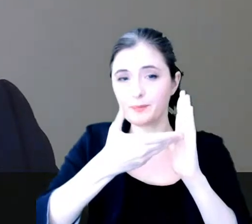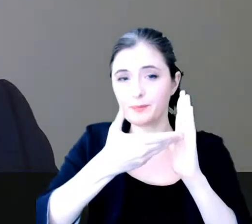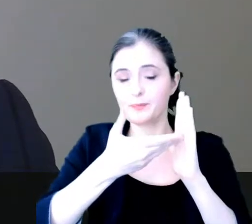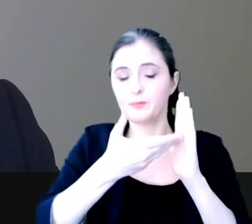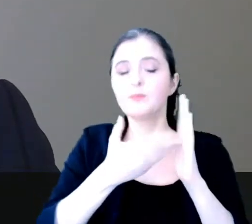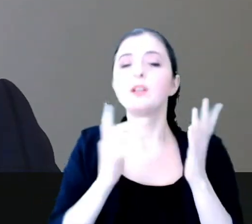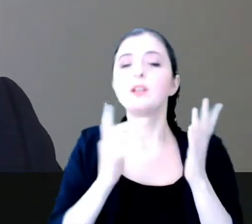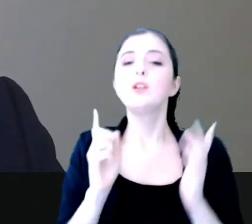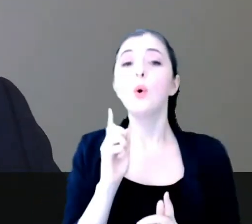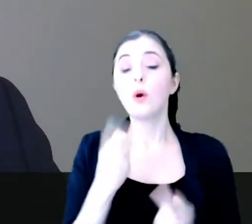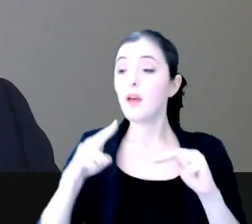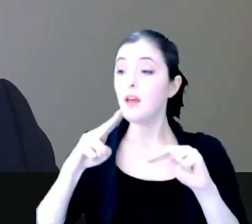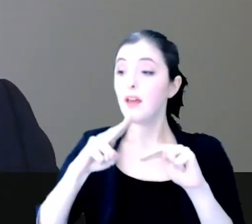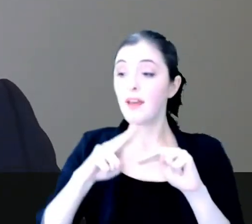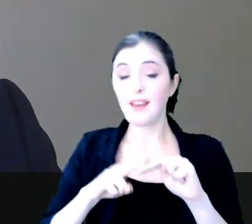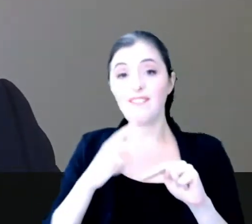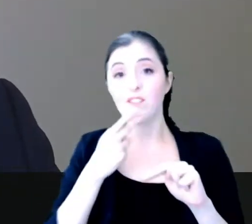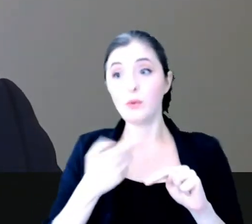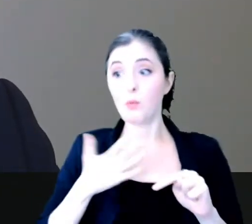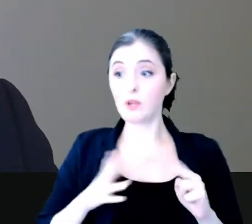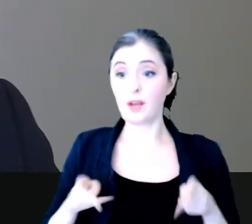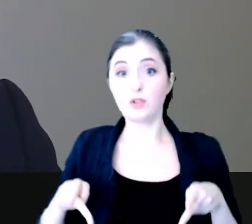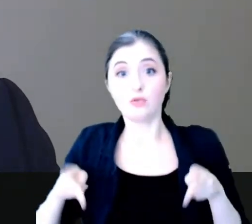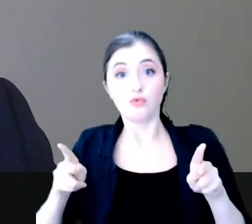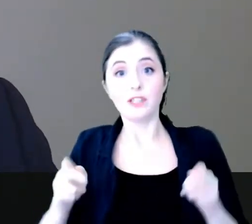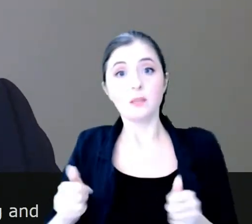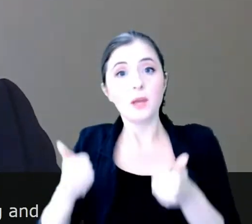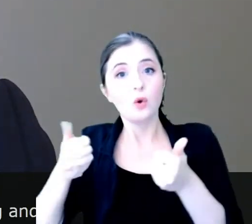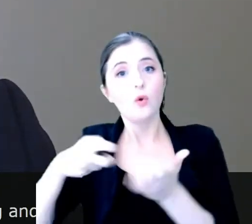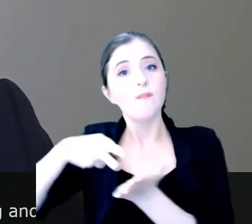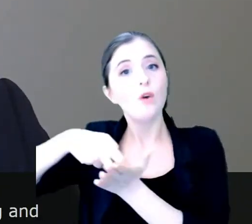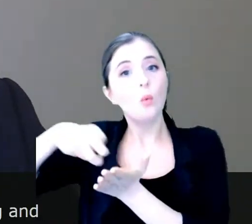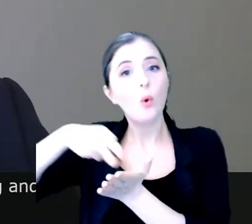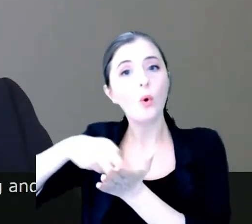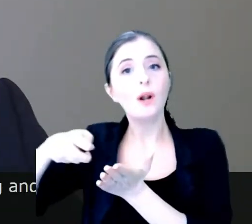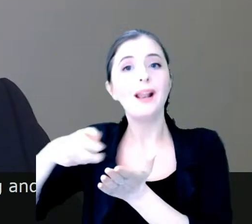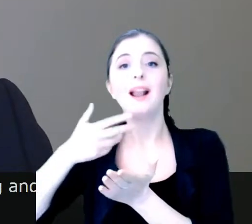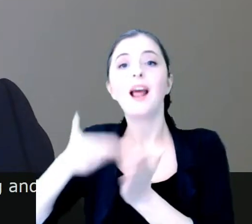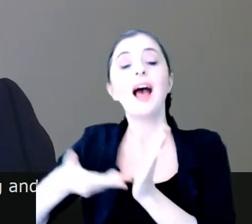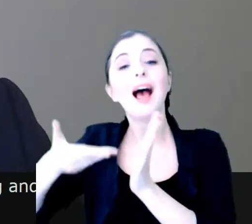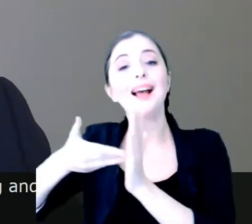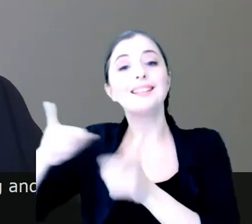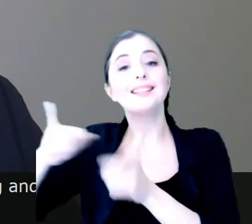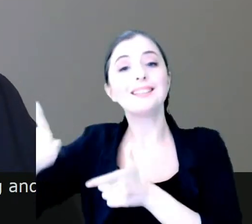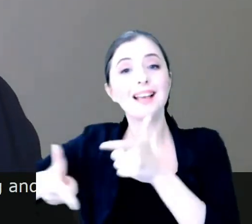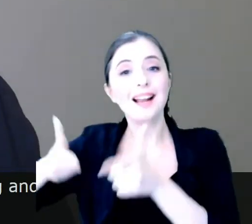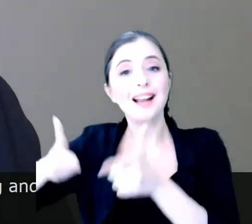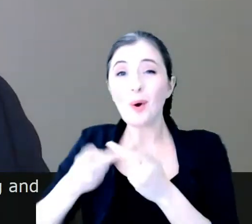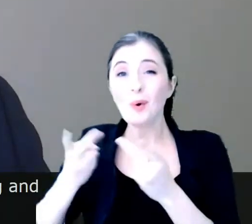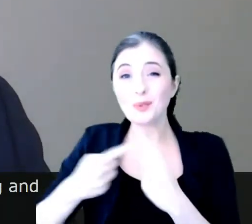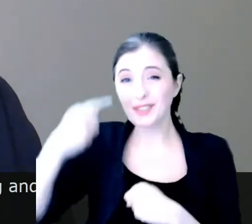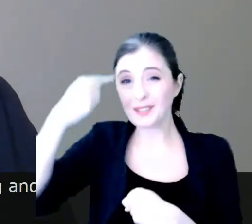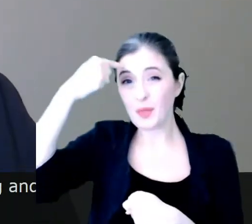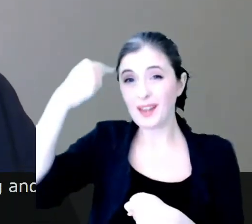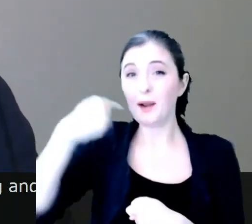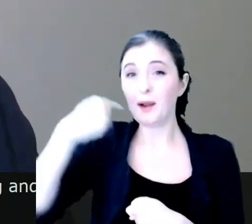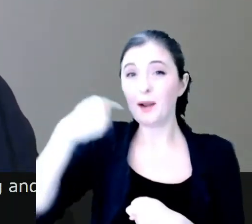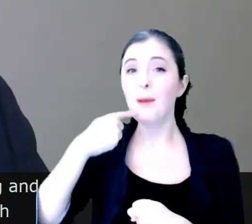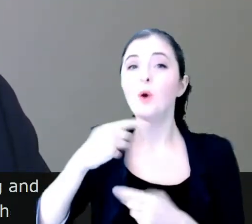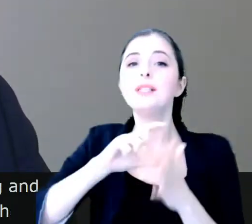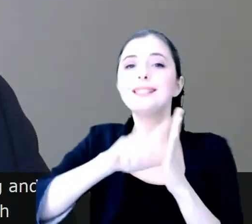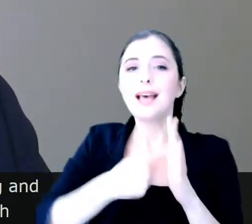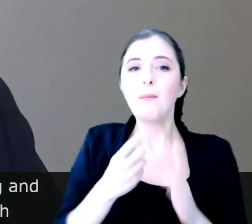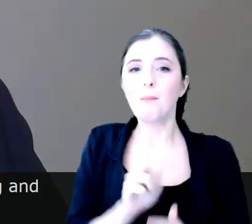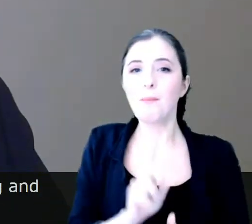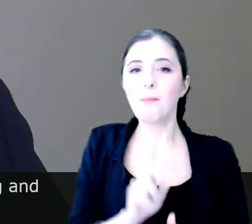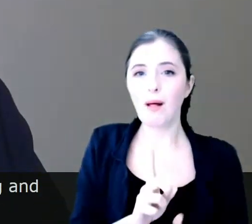for walking and cycling, they have got to work for disabled people. If you're walking with a white cane or using a wheelchair, you've